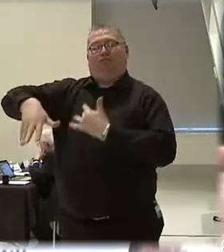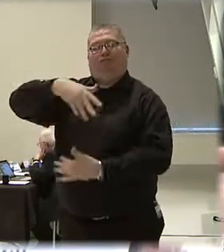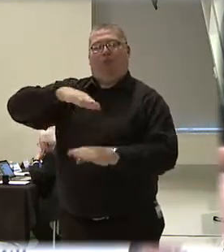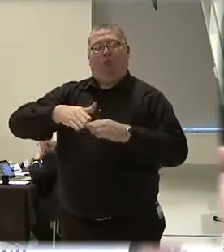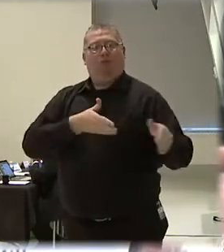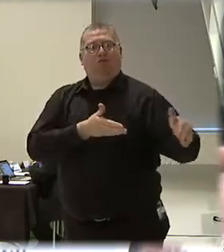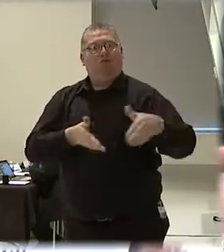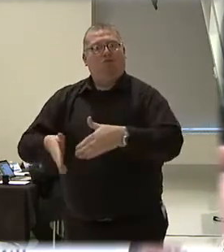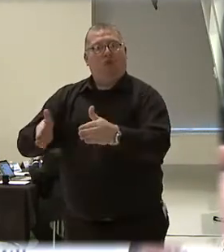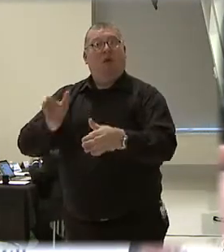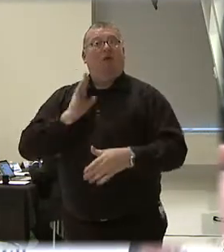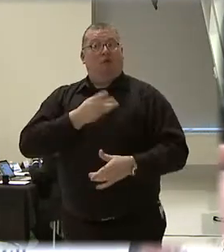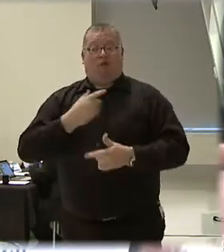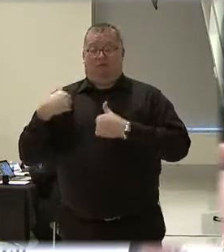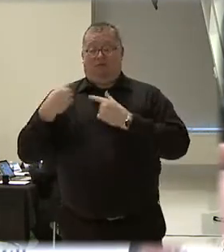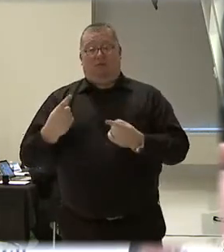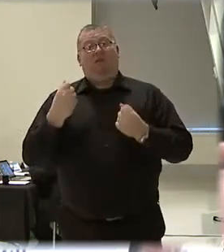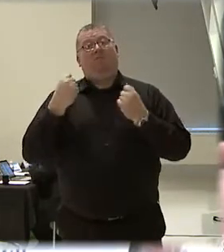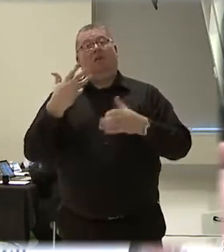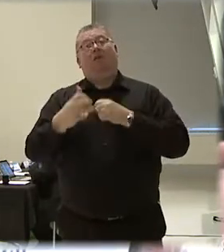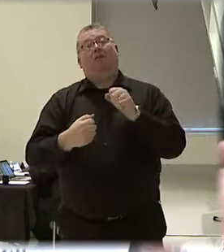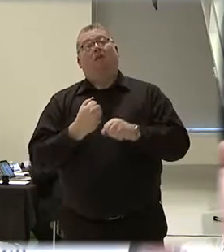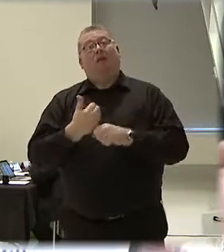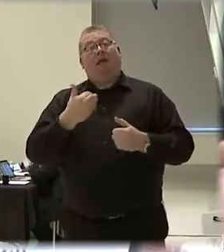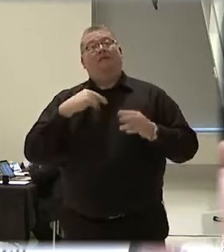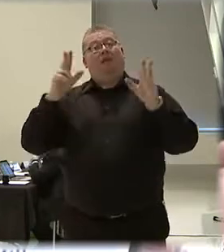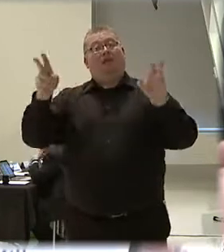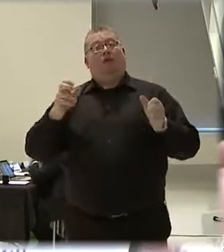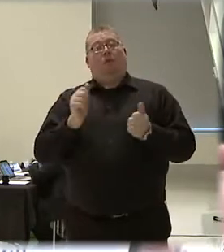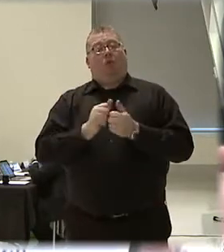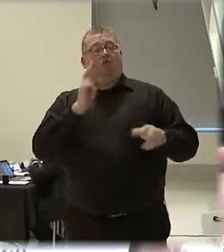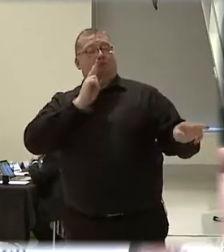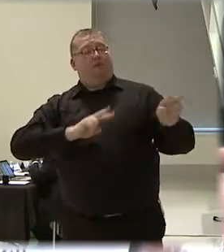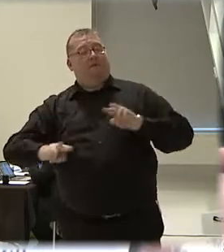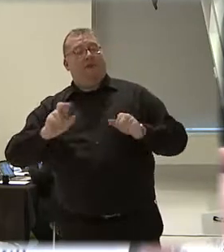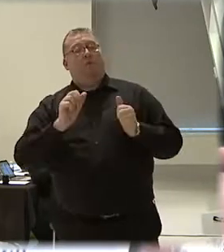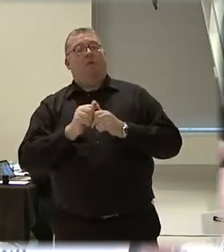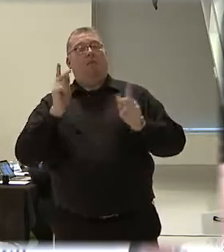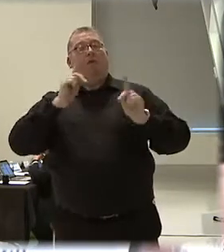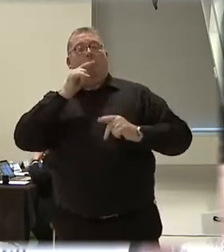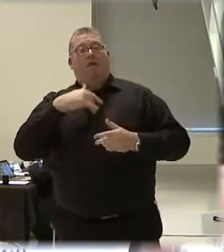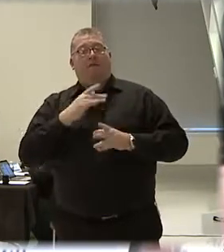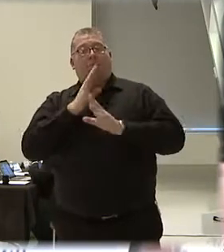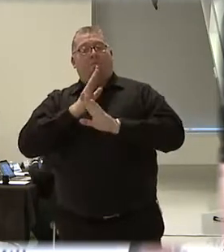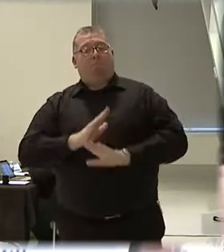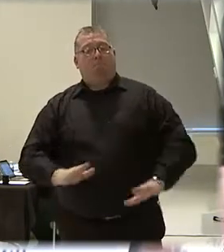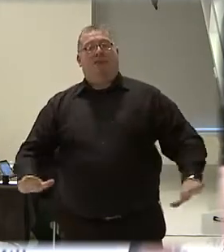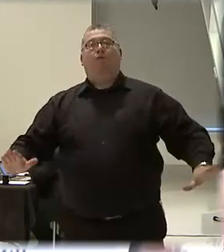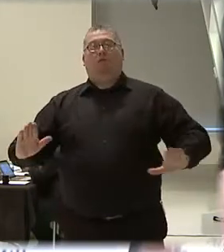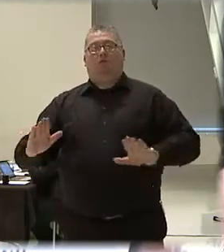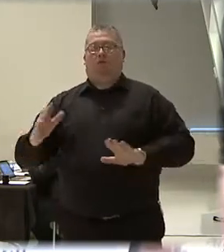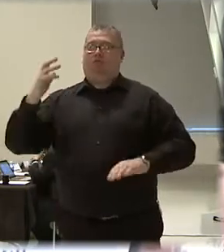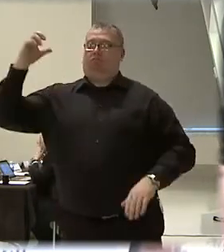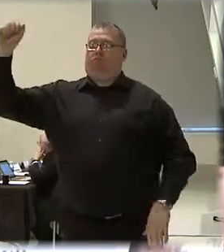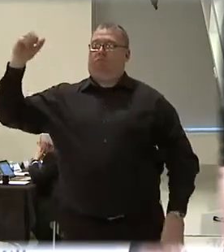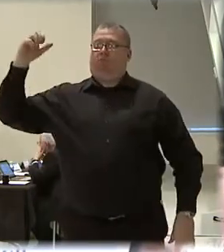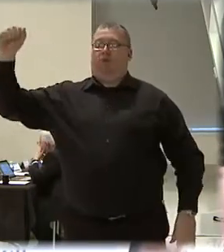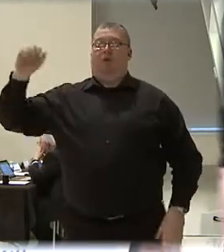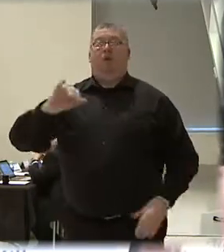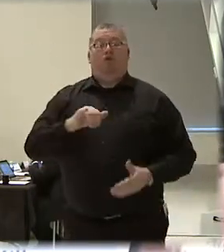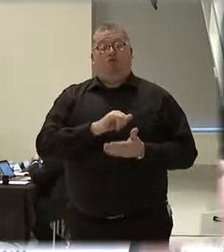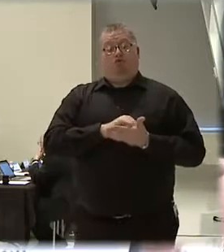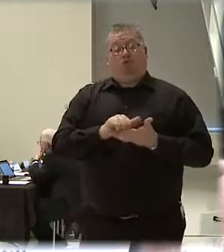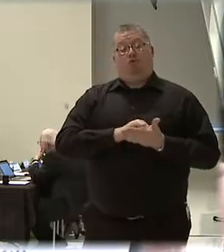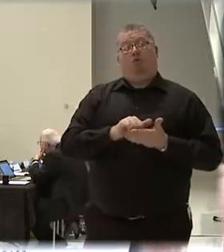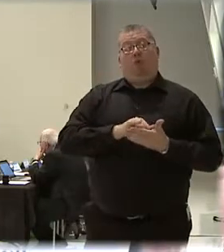And we have, over the years, had a lot of issues with surveillance of peaceful demonstrators. The NYPD has a technical response